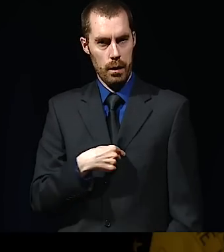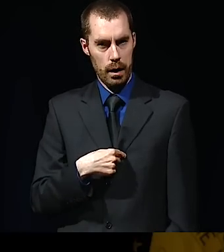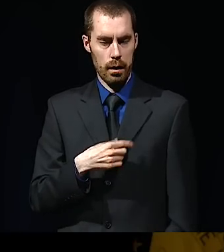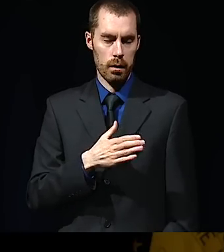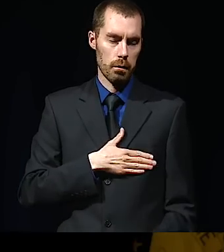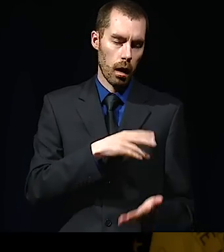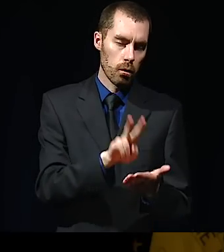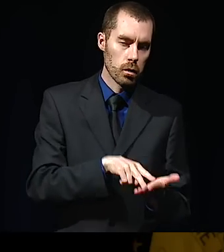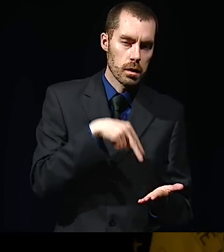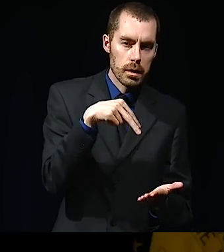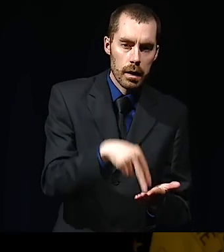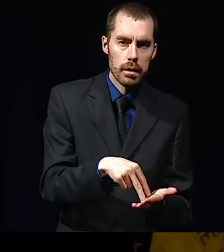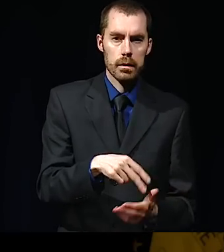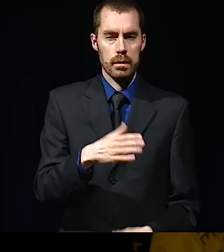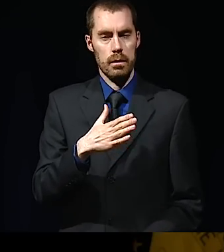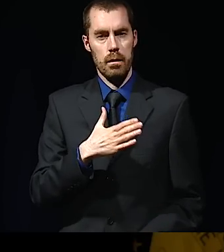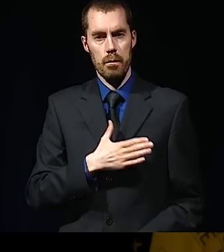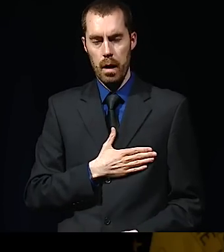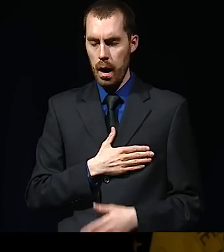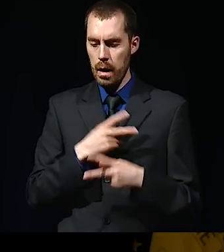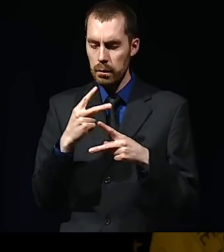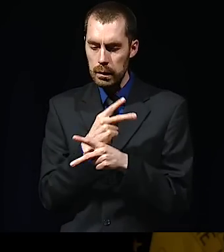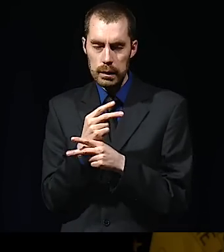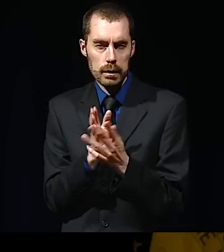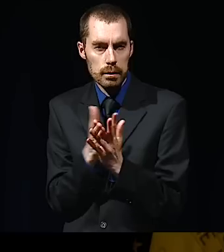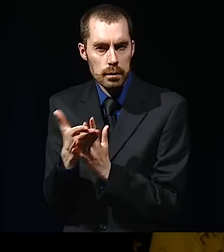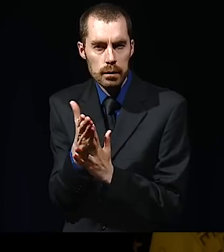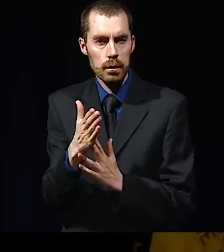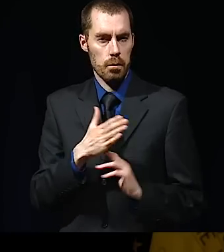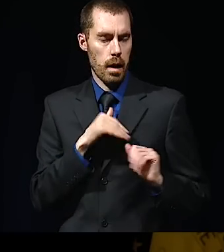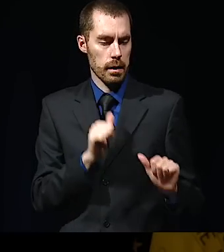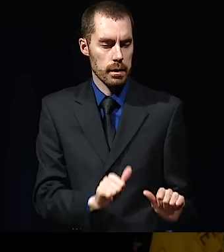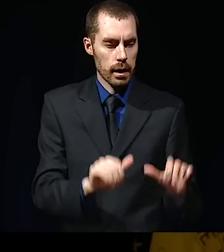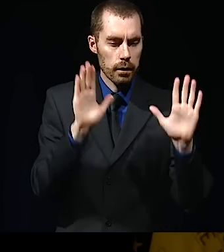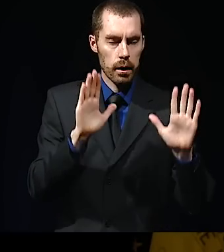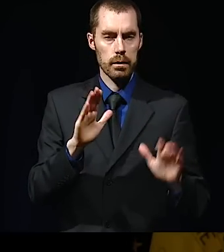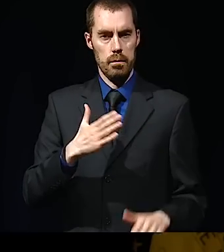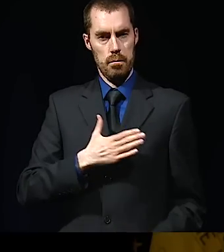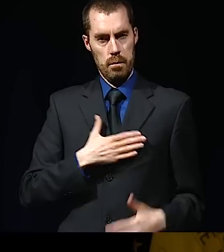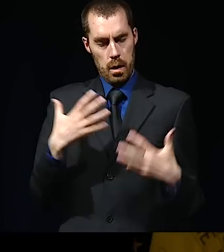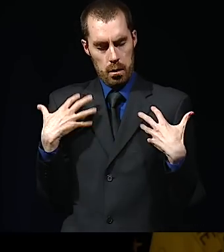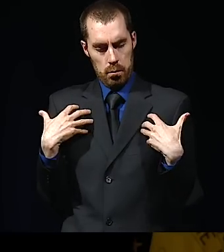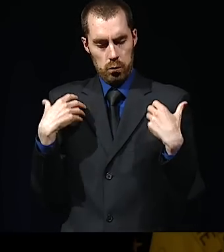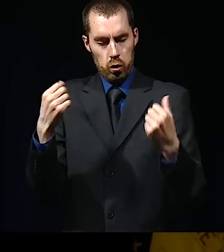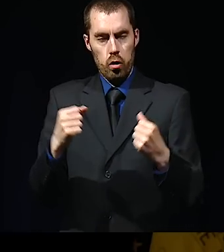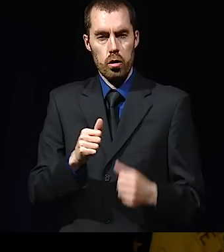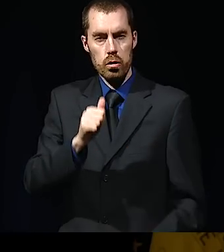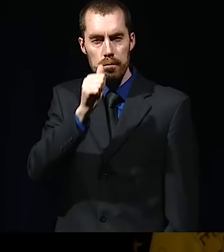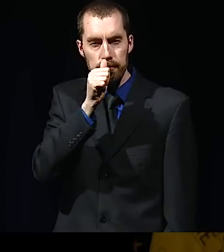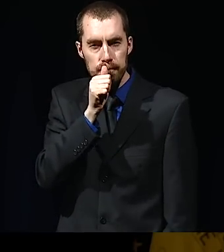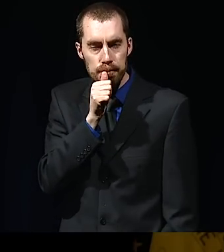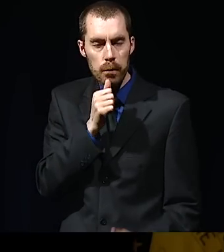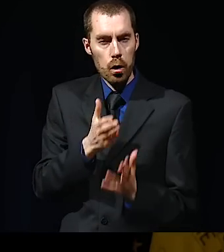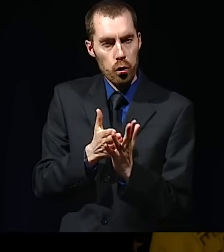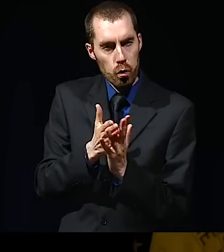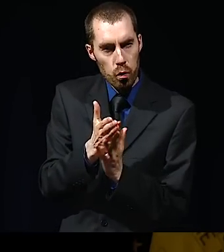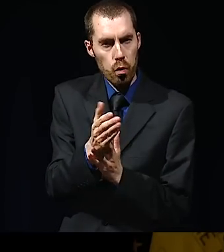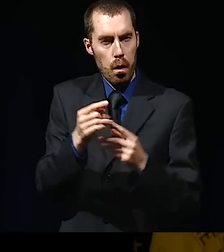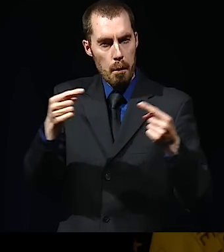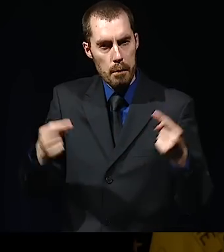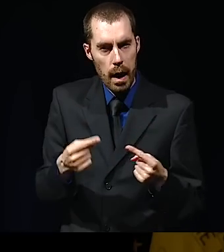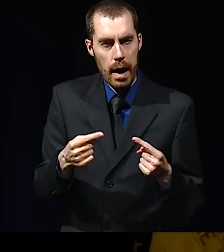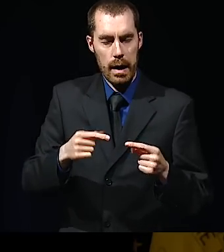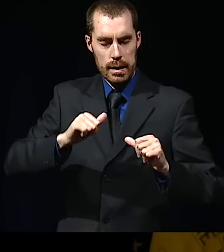my resourcefulness, my sacrifice, my courage to withstand the agony that is a life of uncertainty and pain,